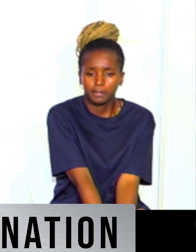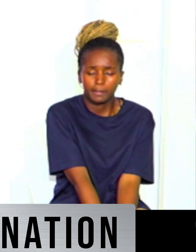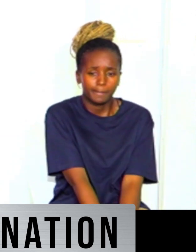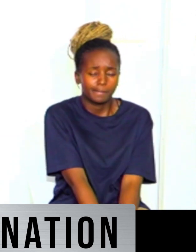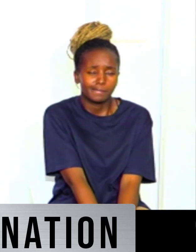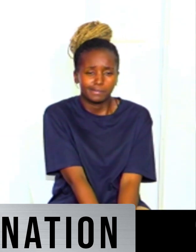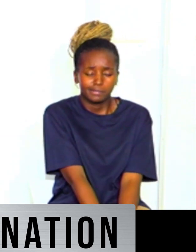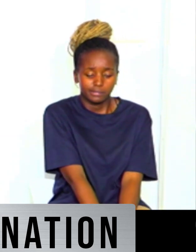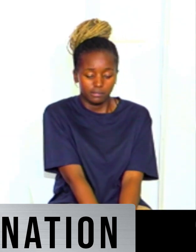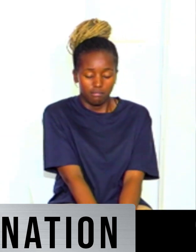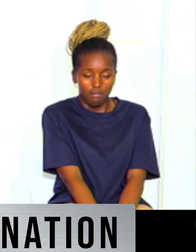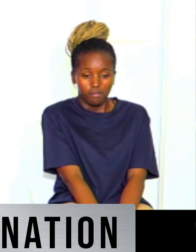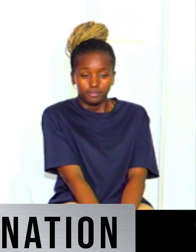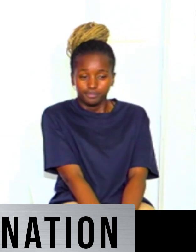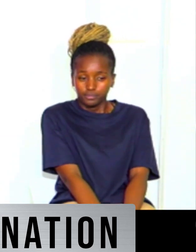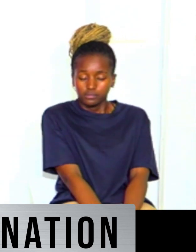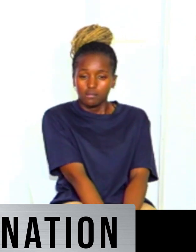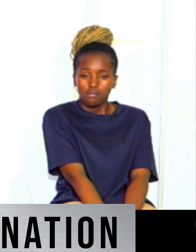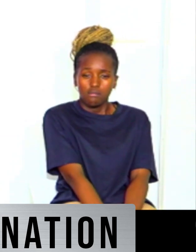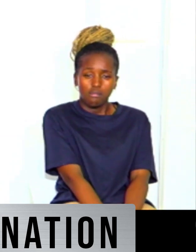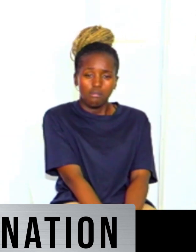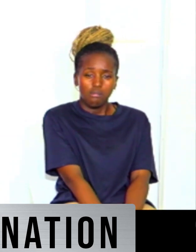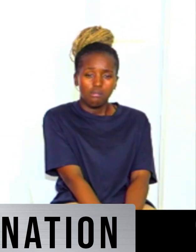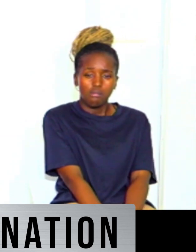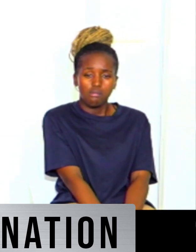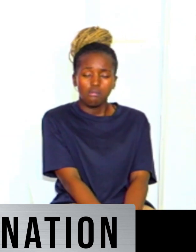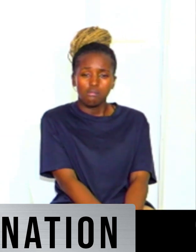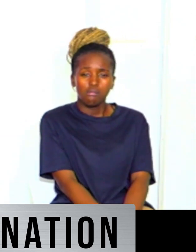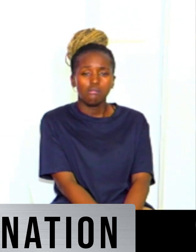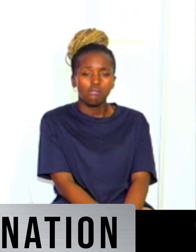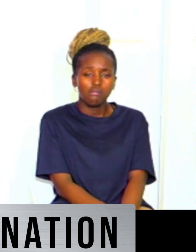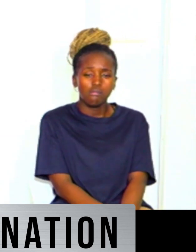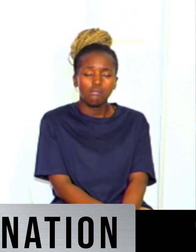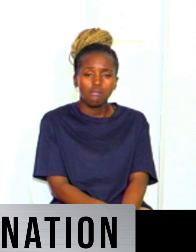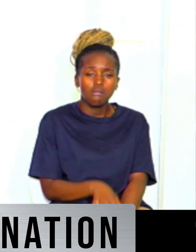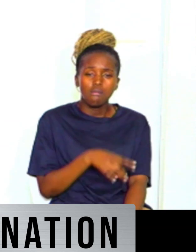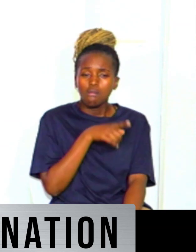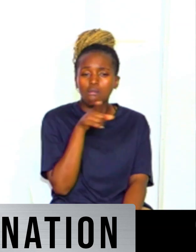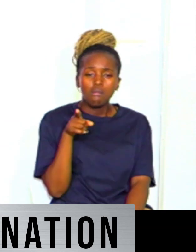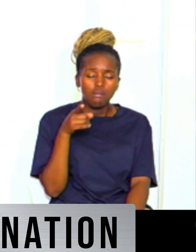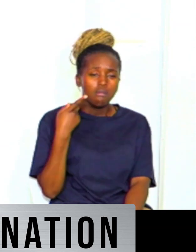Yeah. Yes. Chetum. Exactly. Yeah. These are people who are known